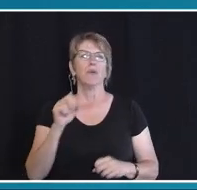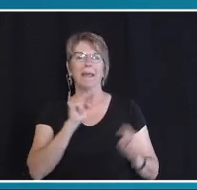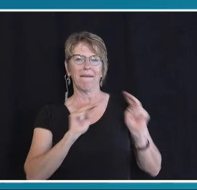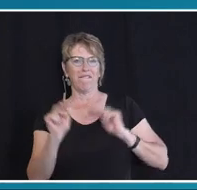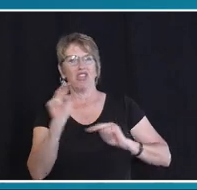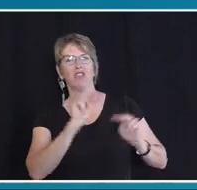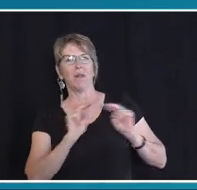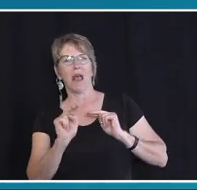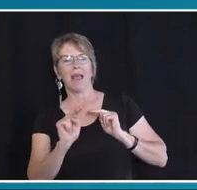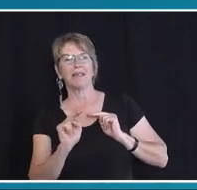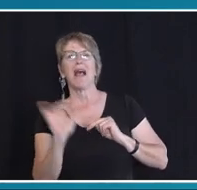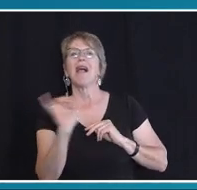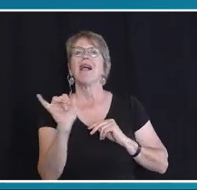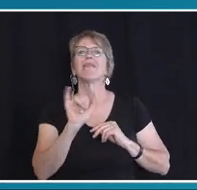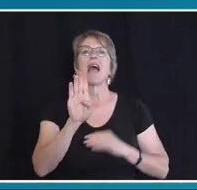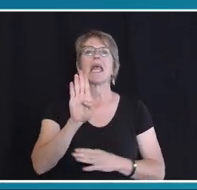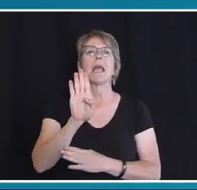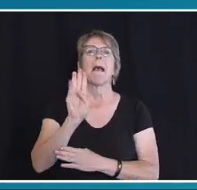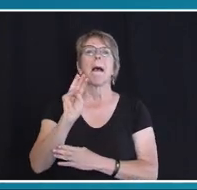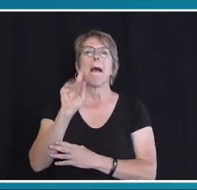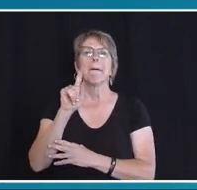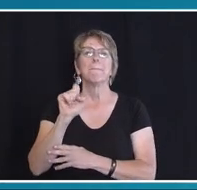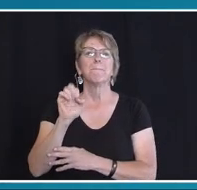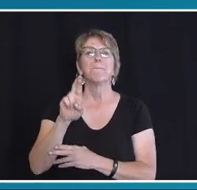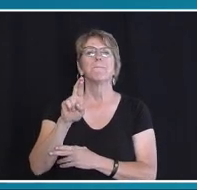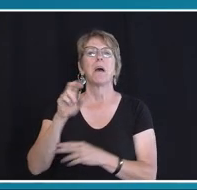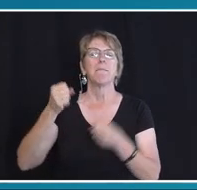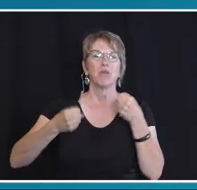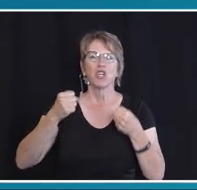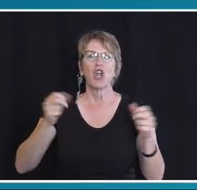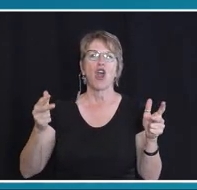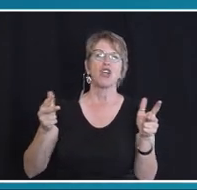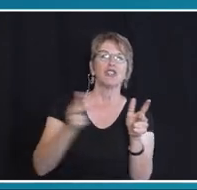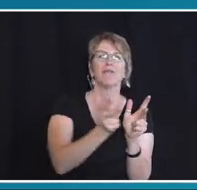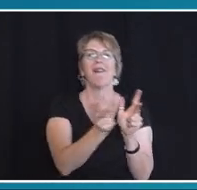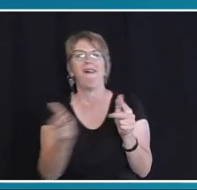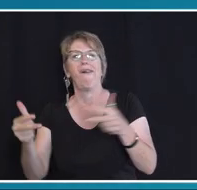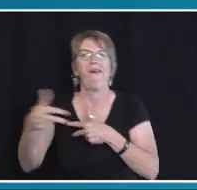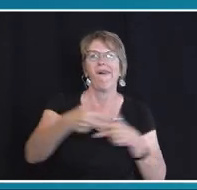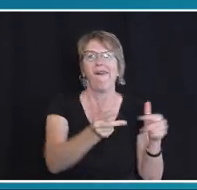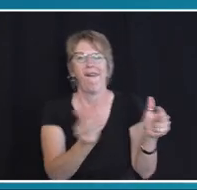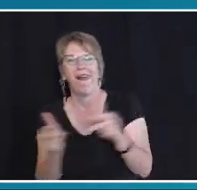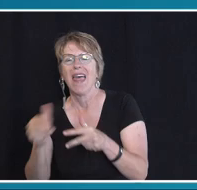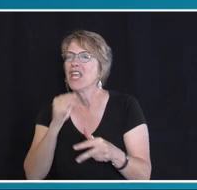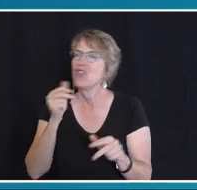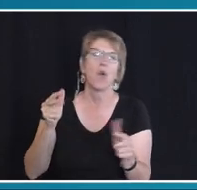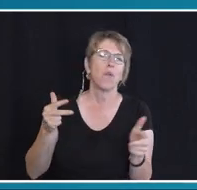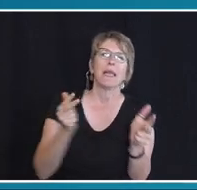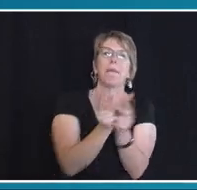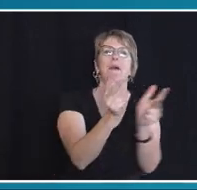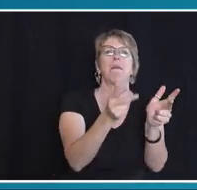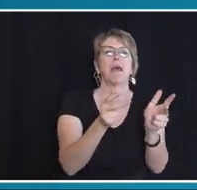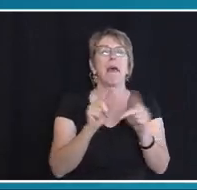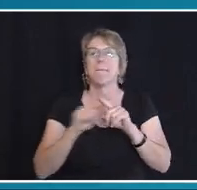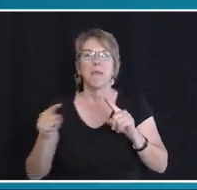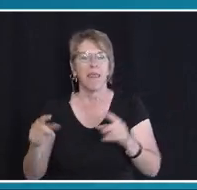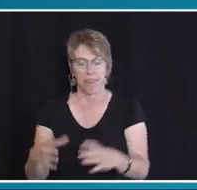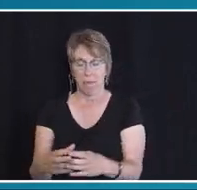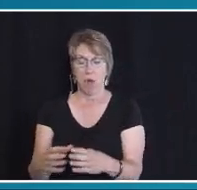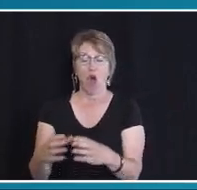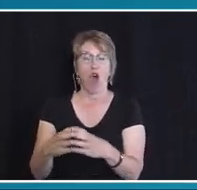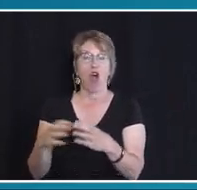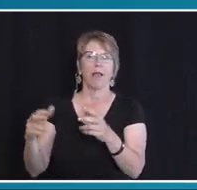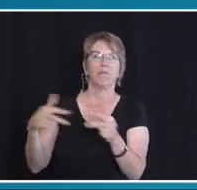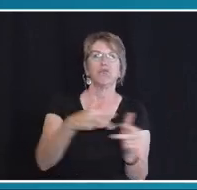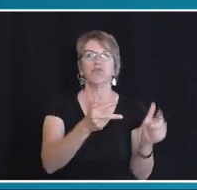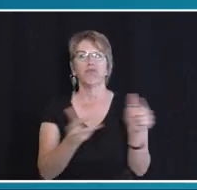just think of like bumper cars, except you're just doing it in a wheelchair and you're not really bumping into people, you're just bumping the soccer balls and you're just trying to, like